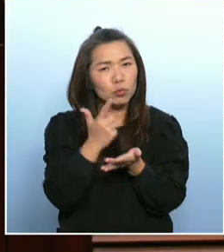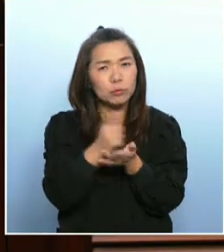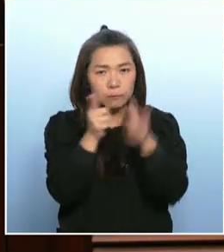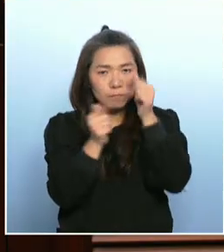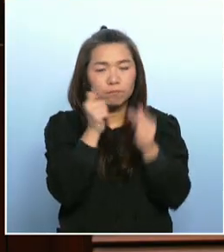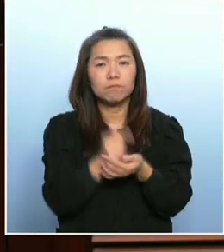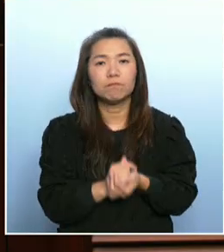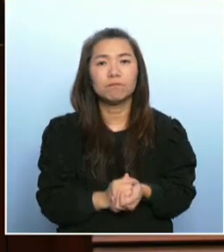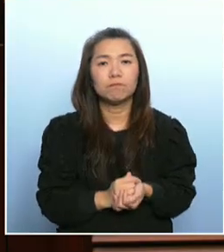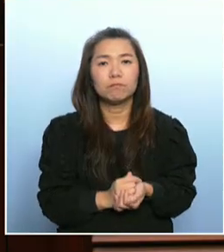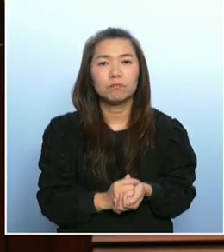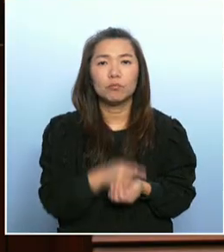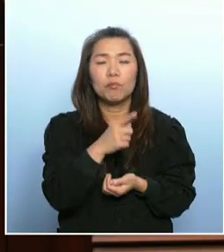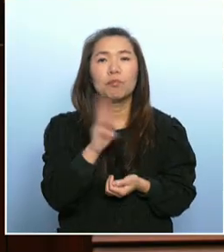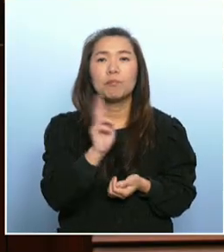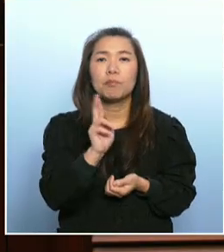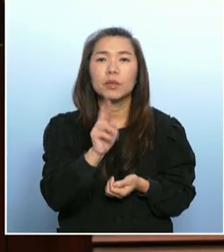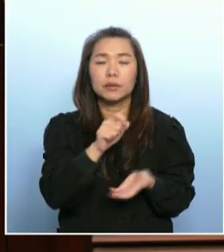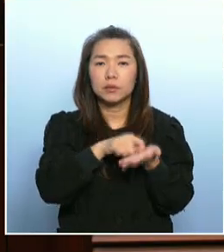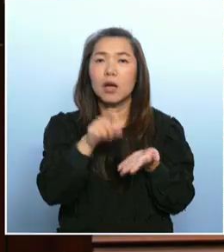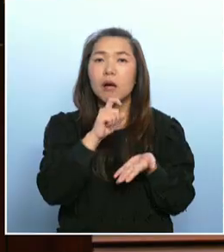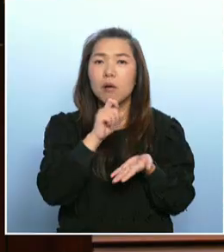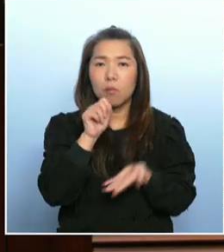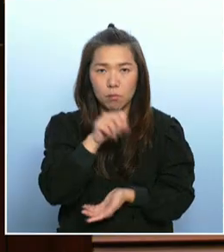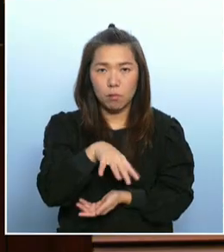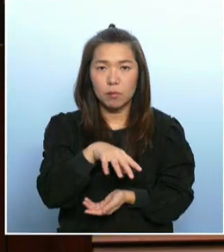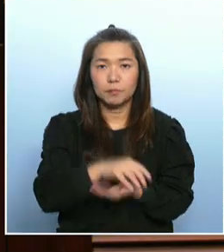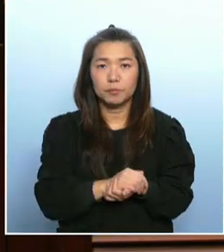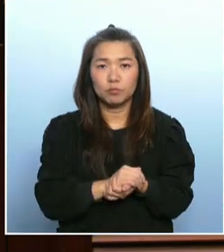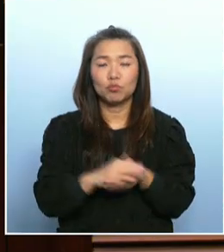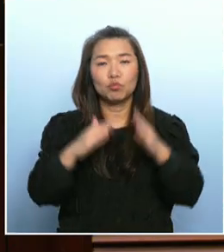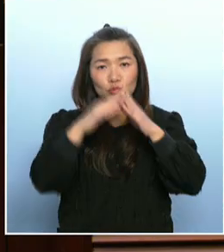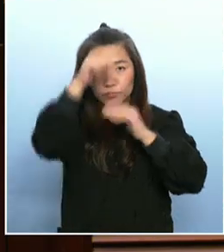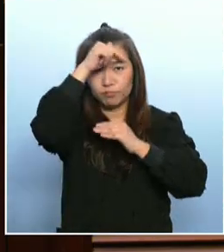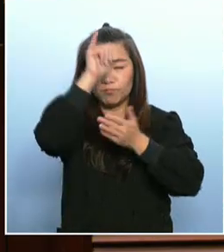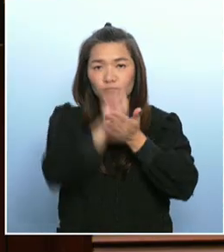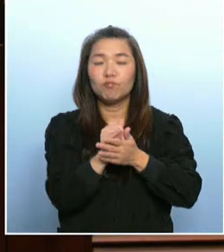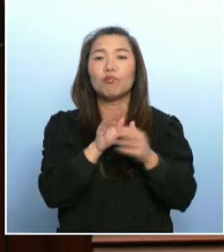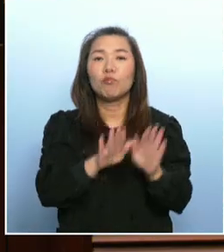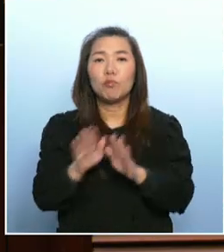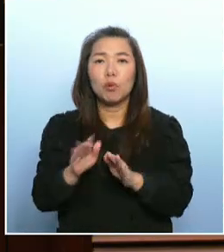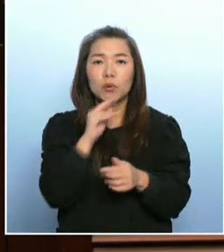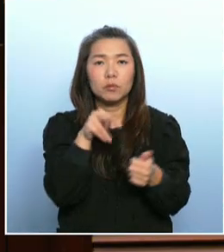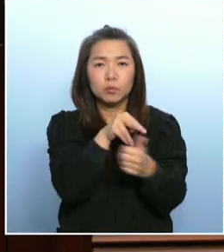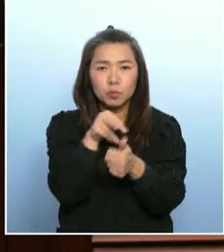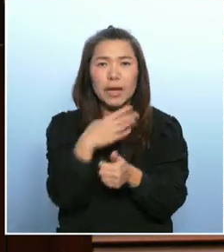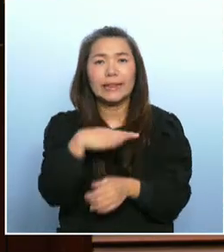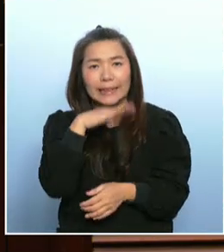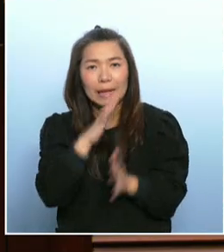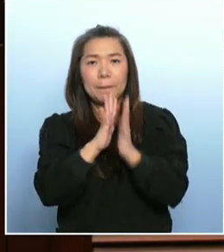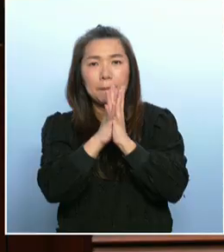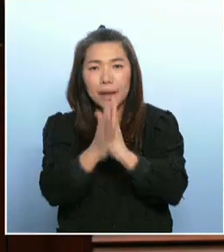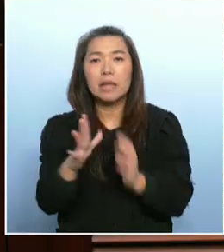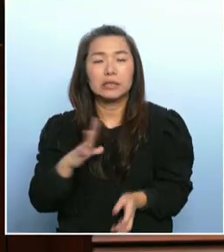some questions regarding the numbers. It is said in the paper